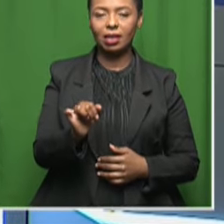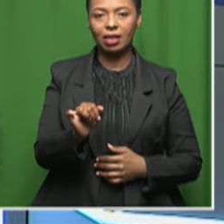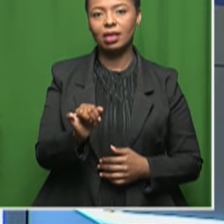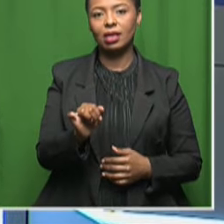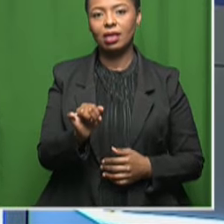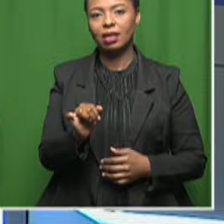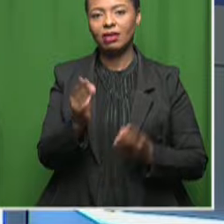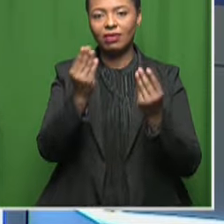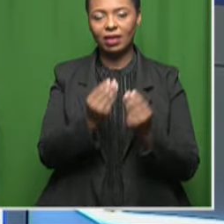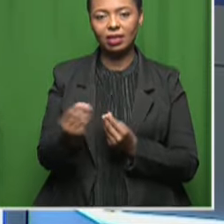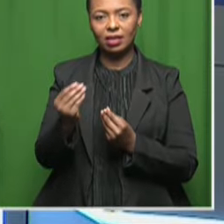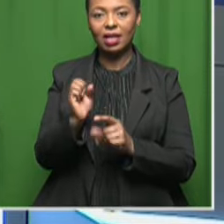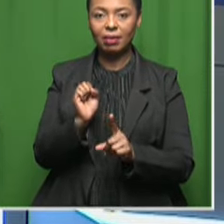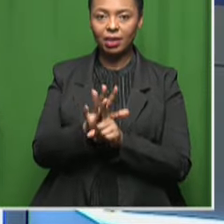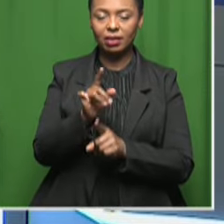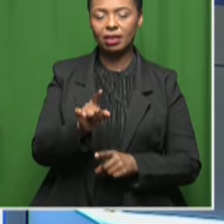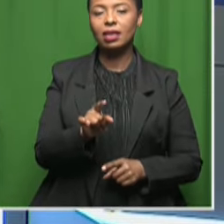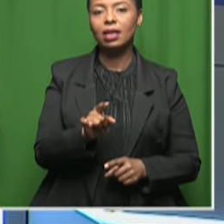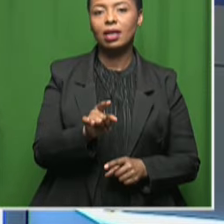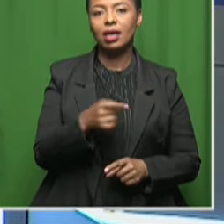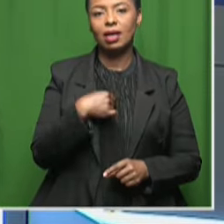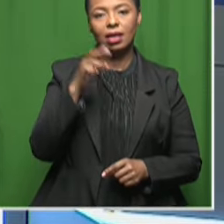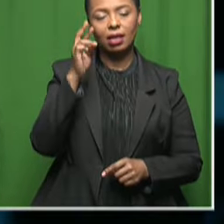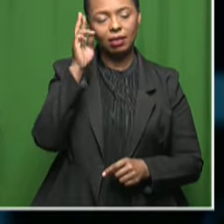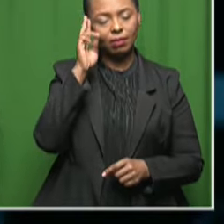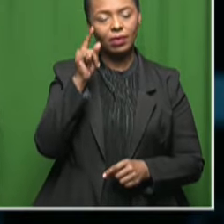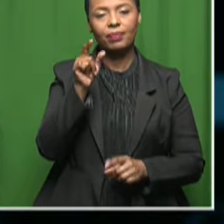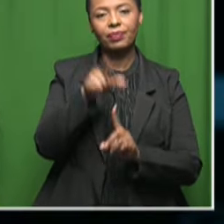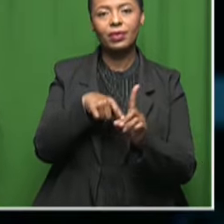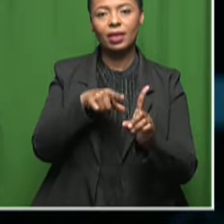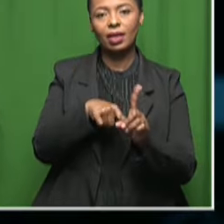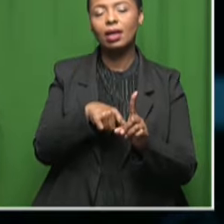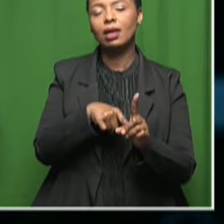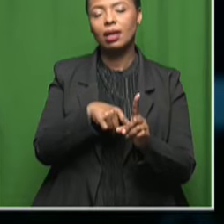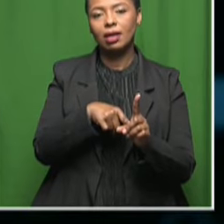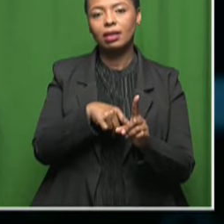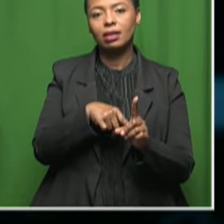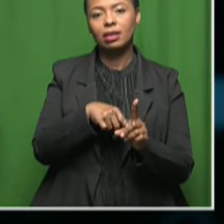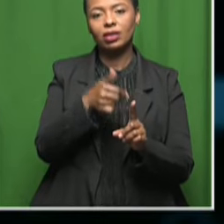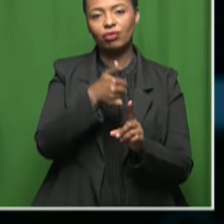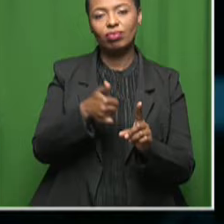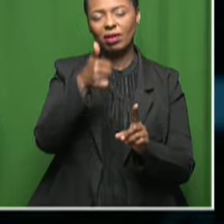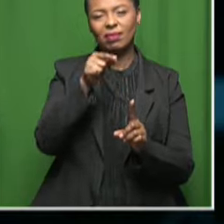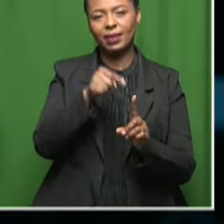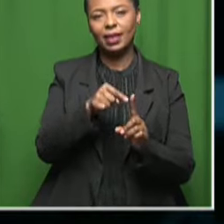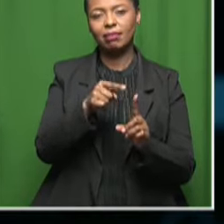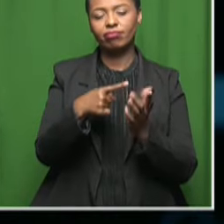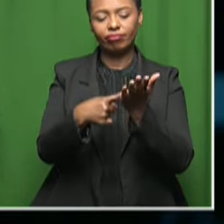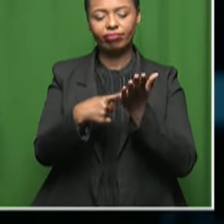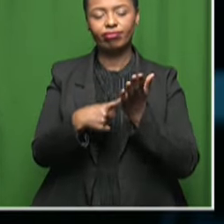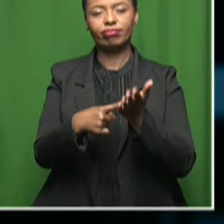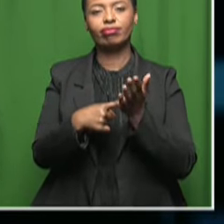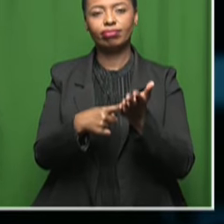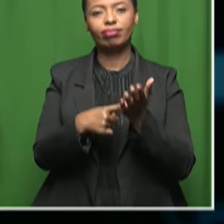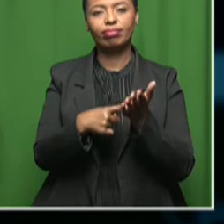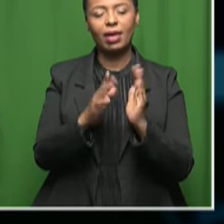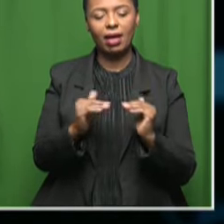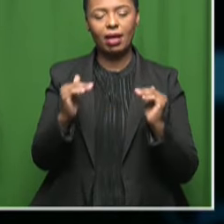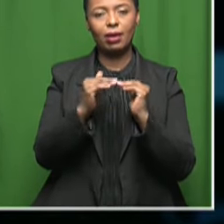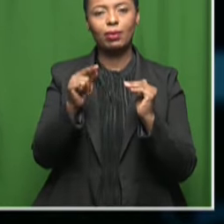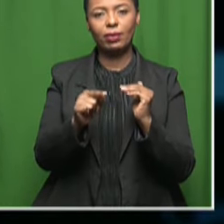ratings agencies. I know the Secretary General, I had a conversation with him here yesterday, and he talked about the importance of more equity in terms of how the